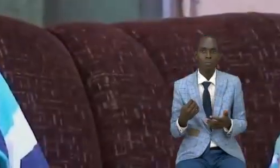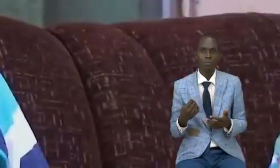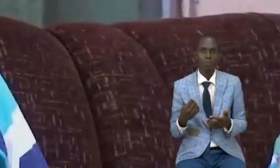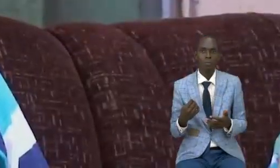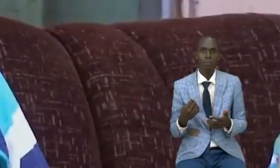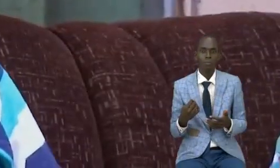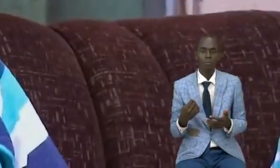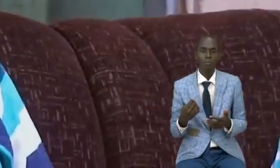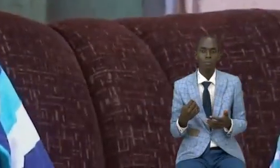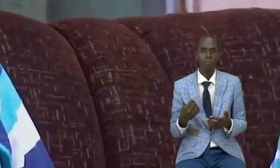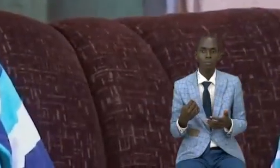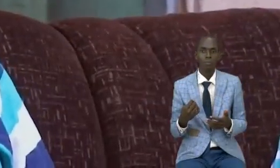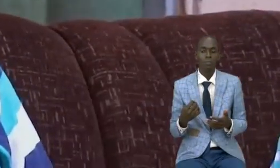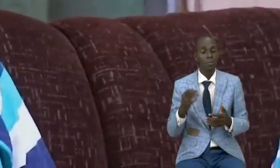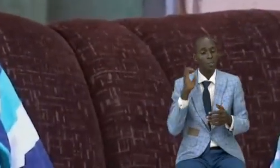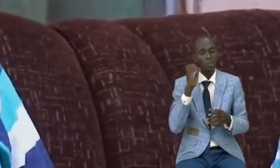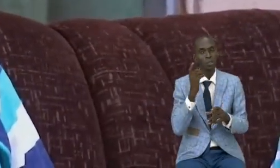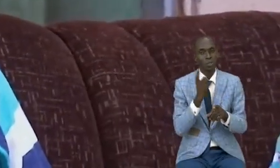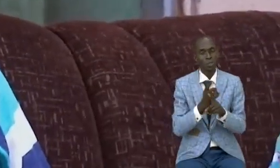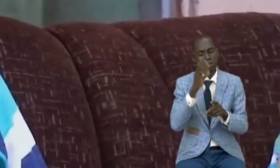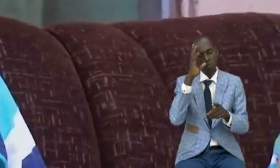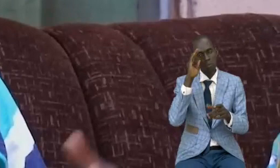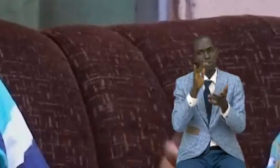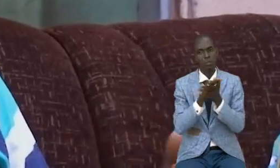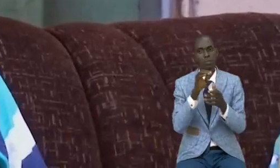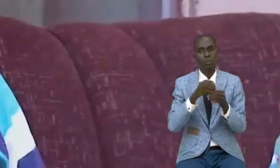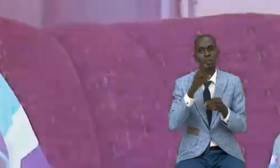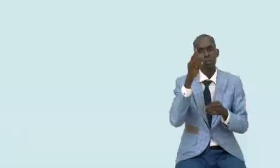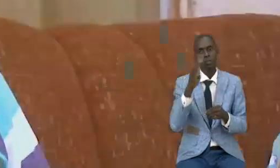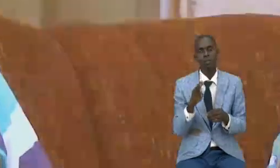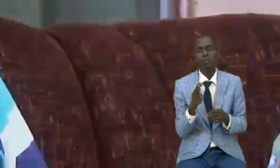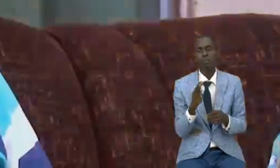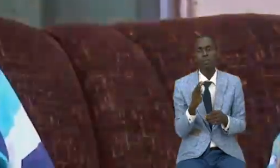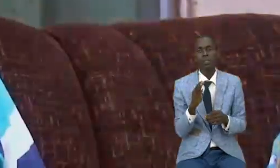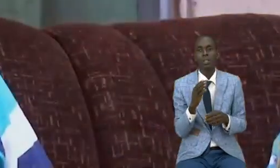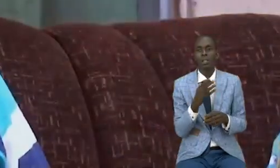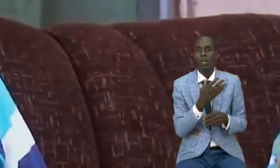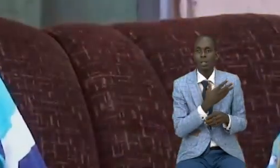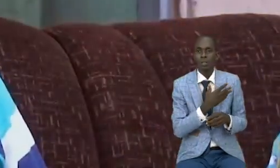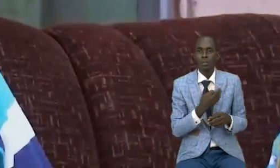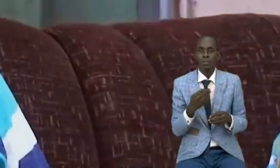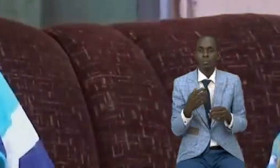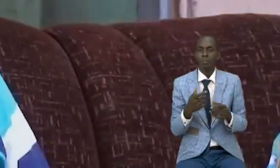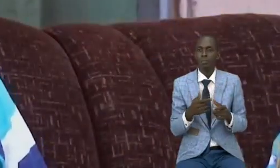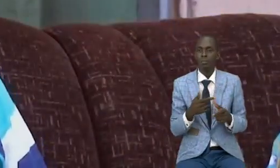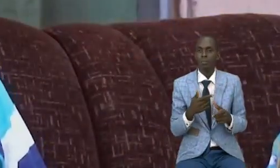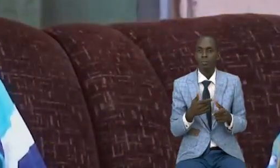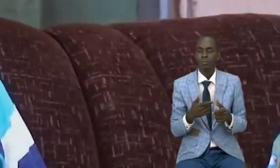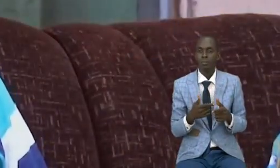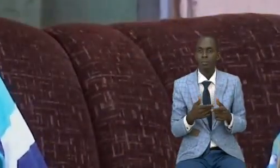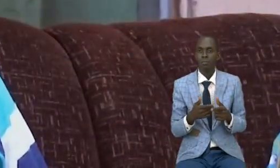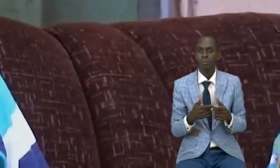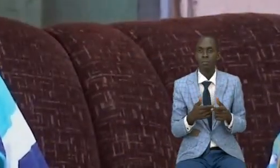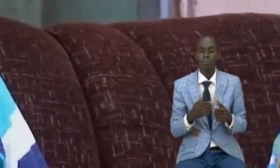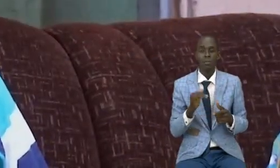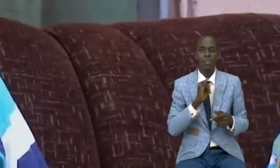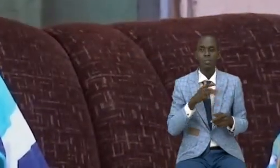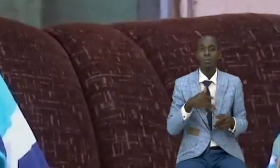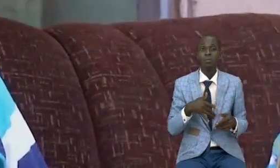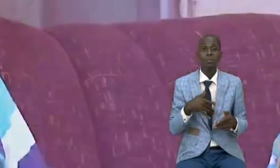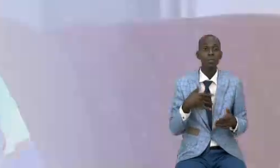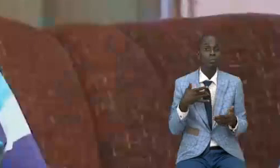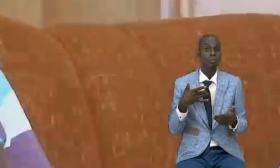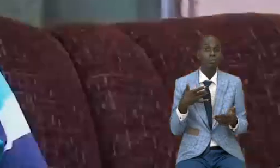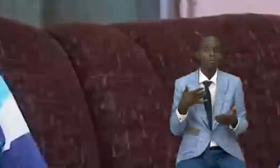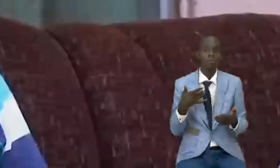particularly, believing in God, I feel some sensation. But then I believe that I've been healed. I strongly believe that I've been